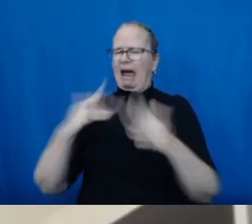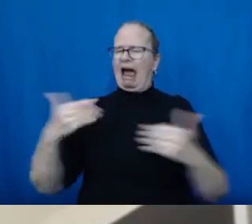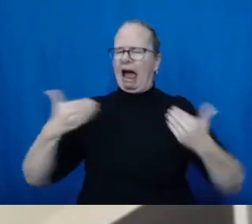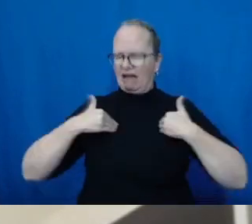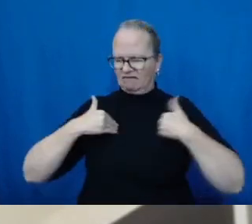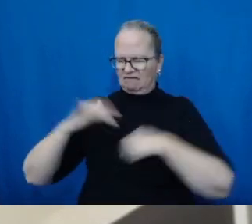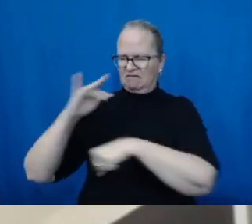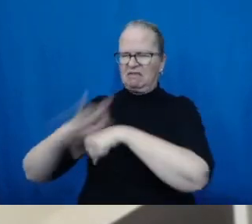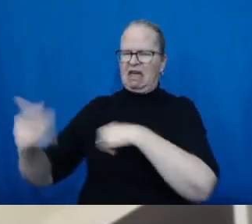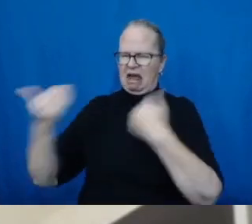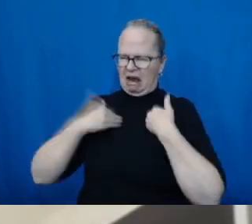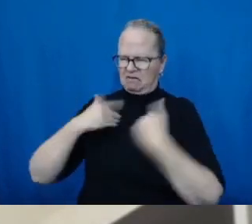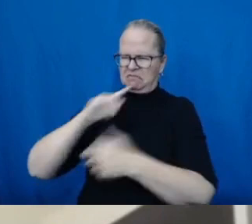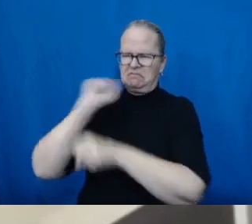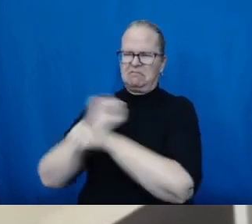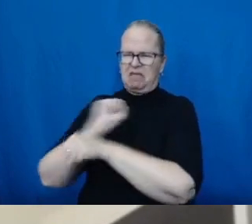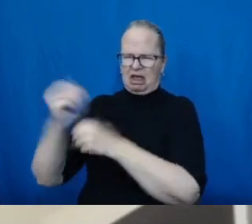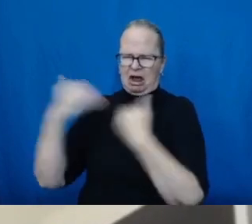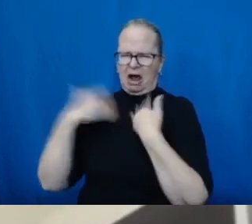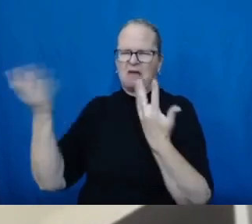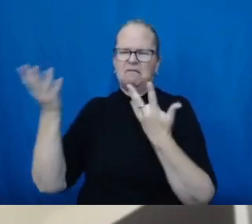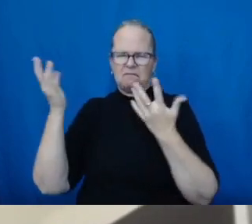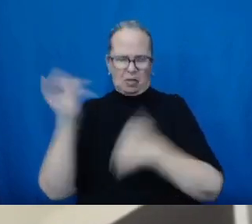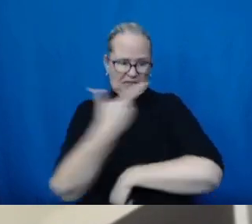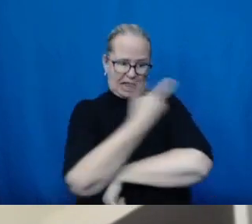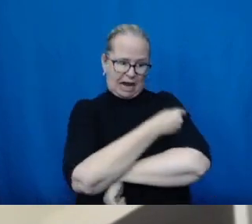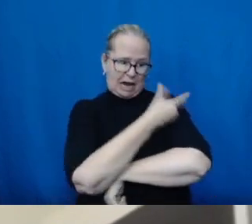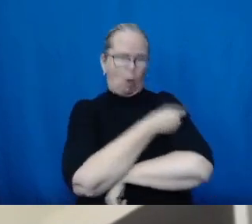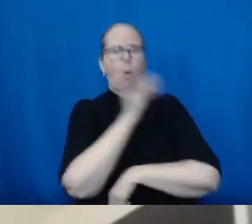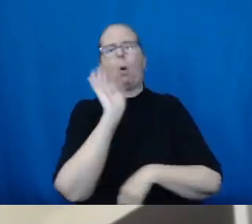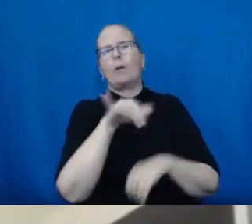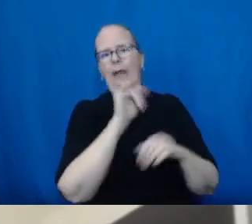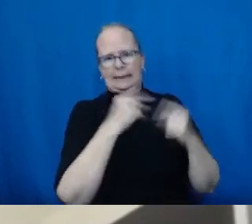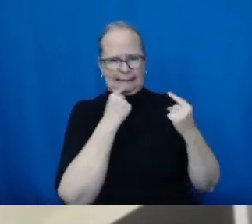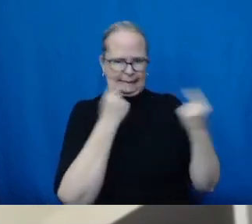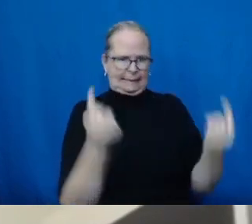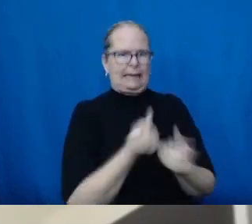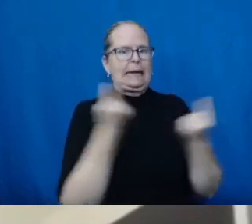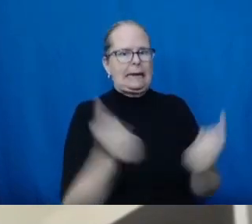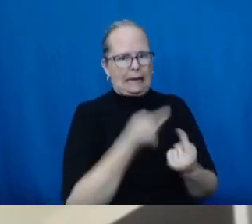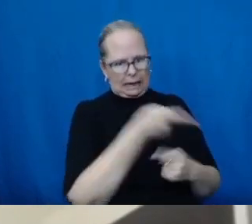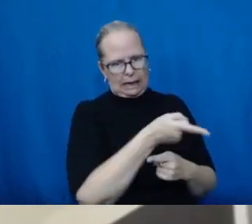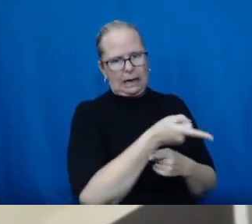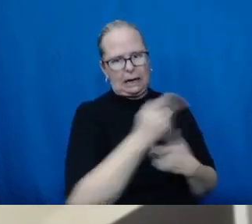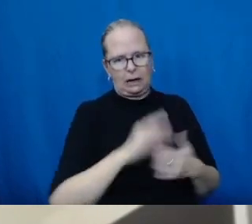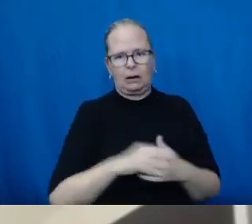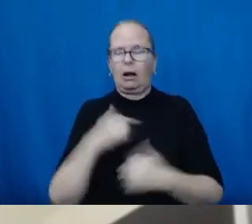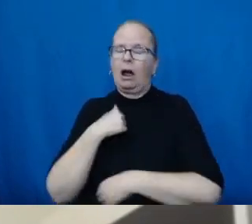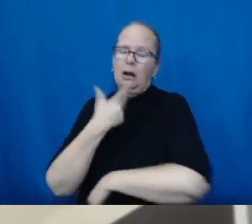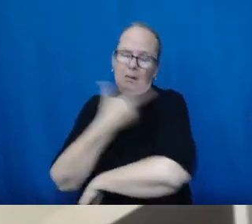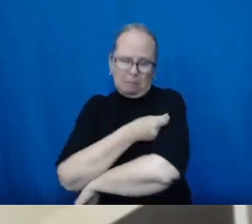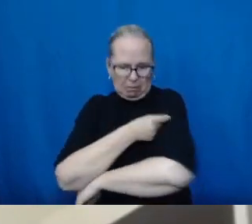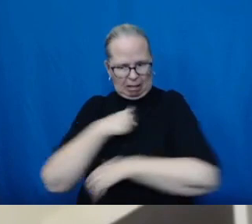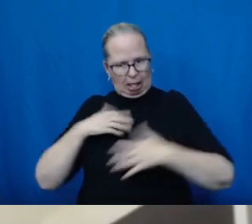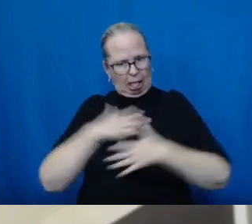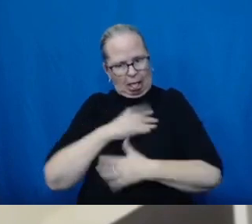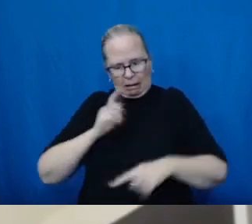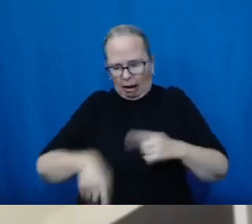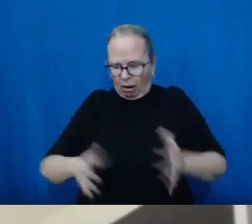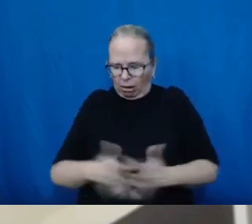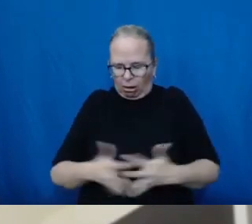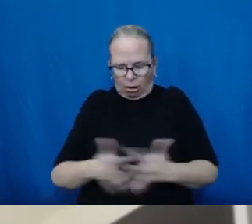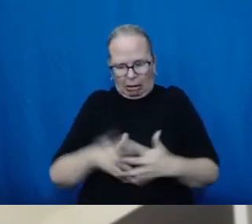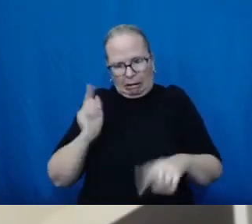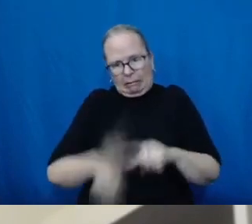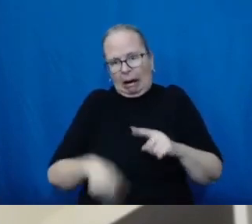it's going to make me infertile, which one of our other panelists is going to speak more to later. But the sort of easiest one to tackle is the one where it's just